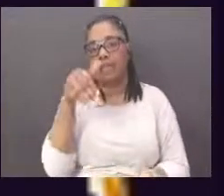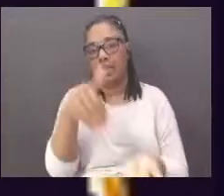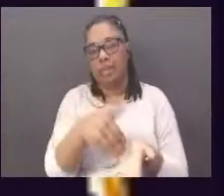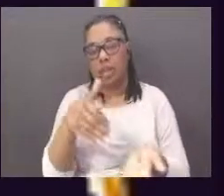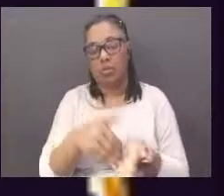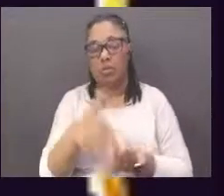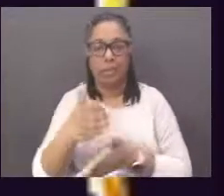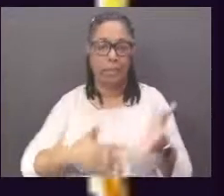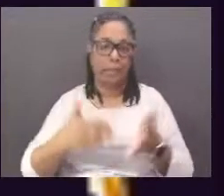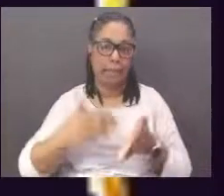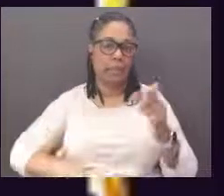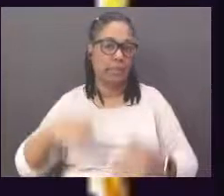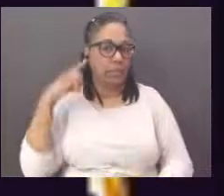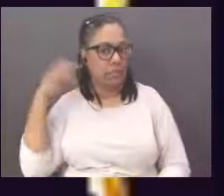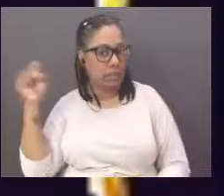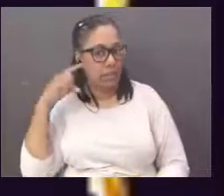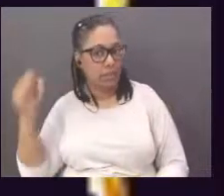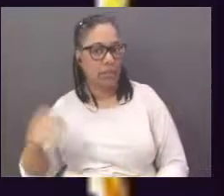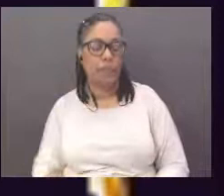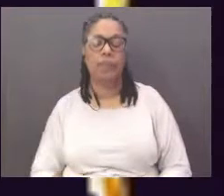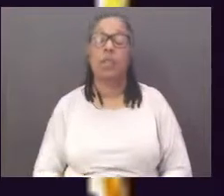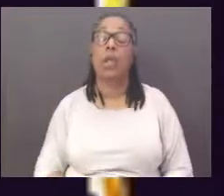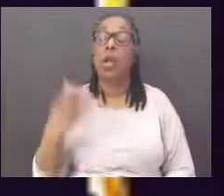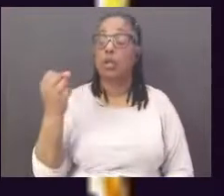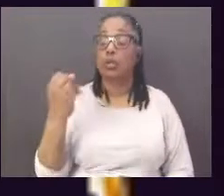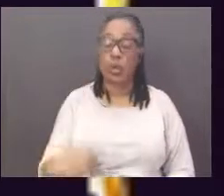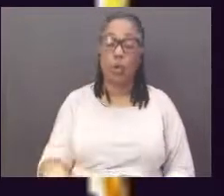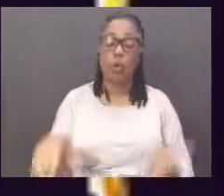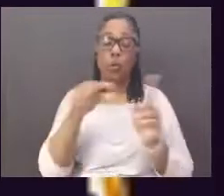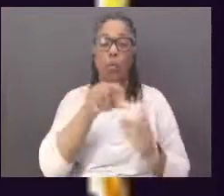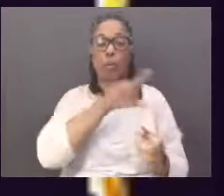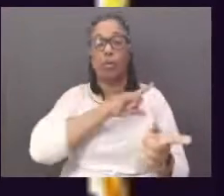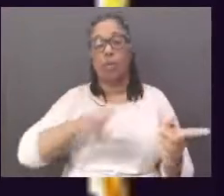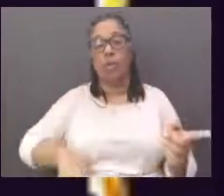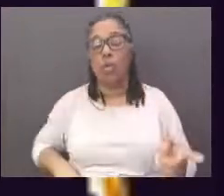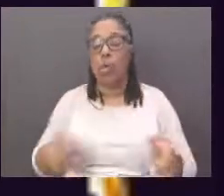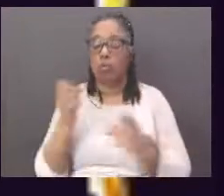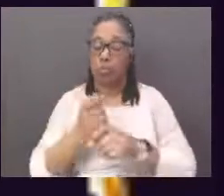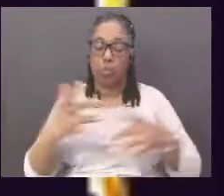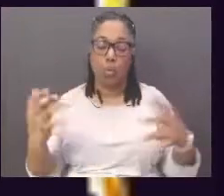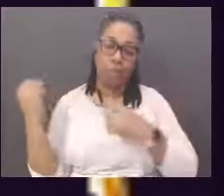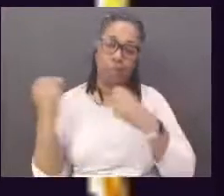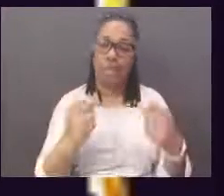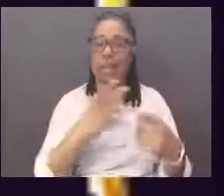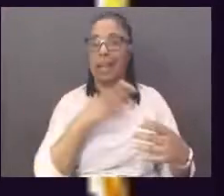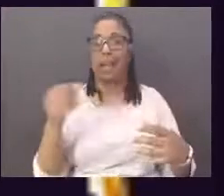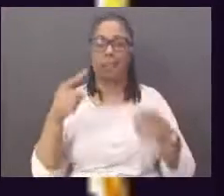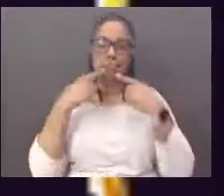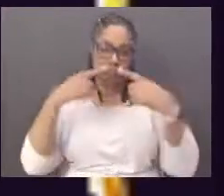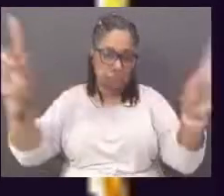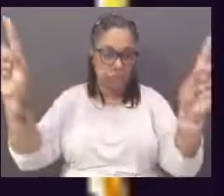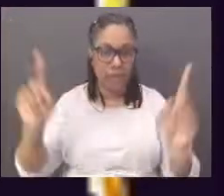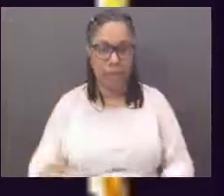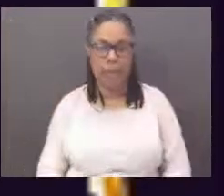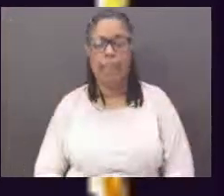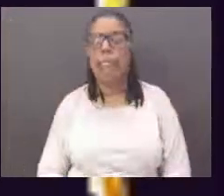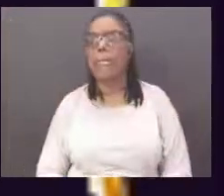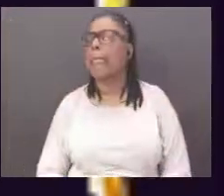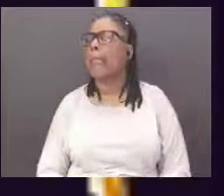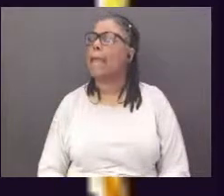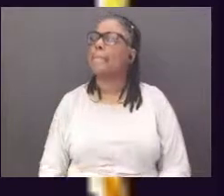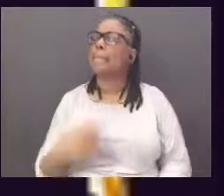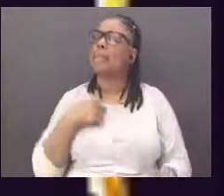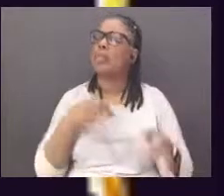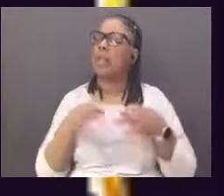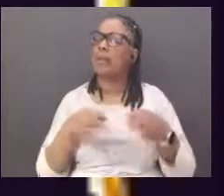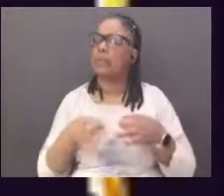silver. So the word of the Lord grew mighty and prevailed. Let me tell you something about that. The